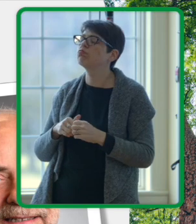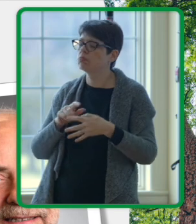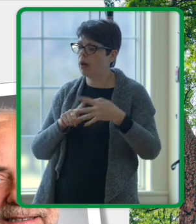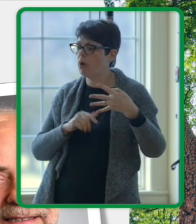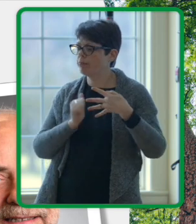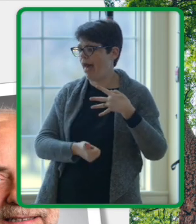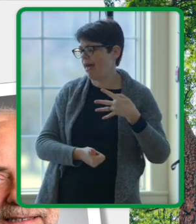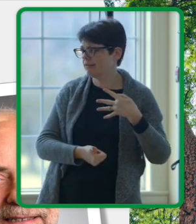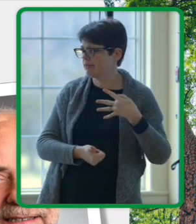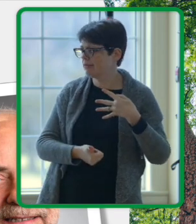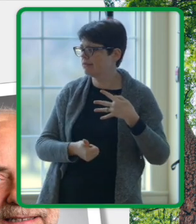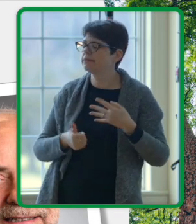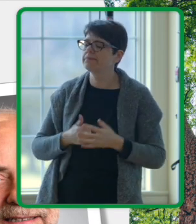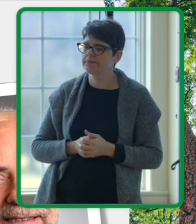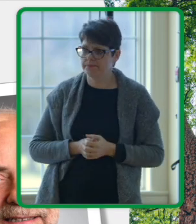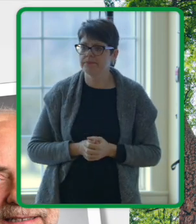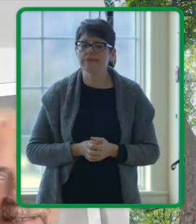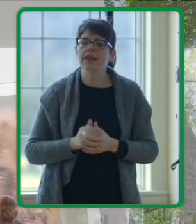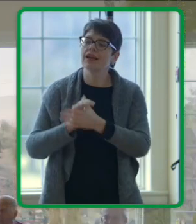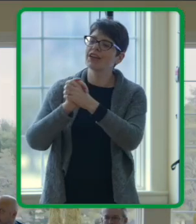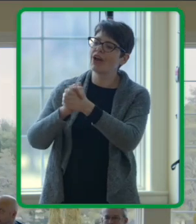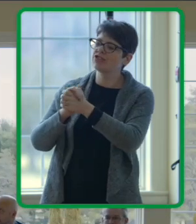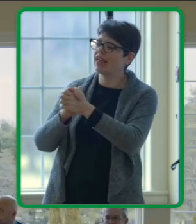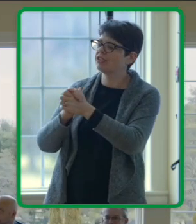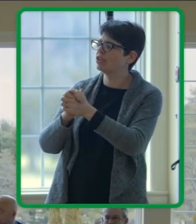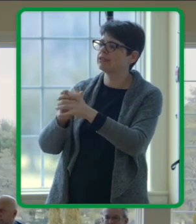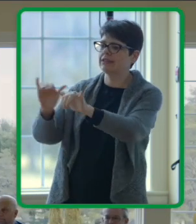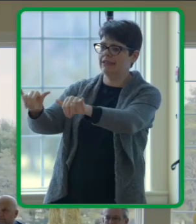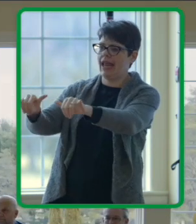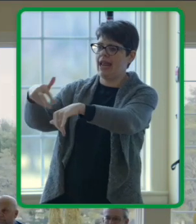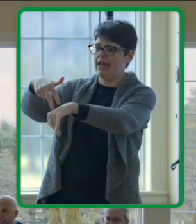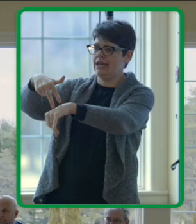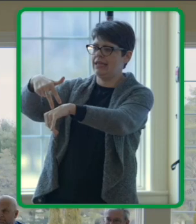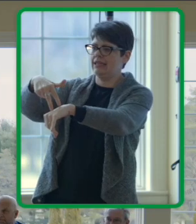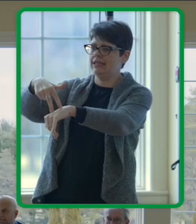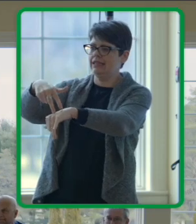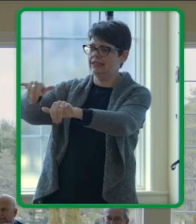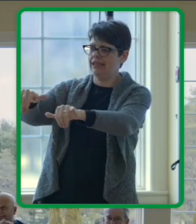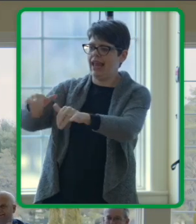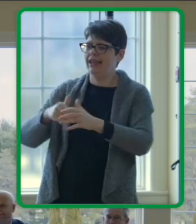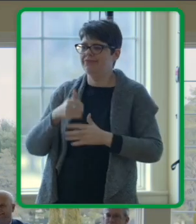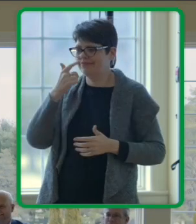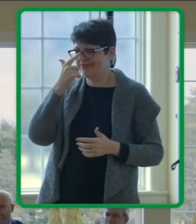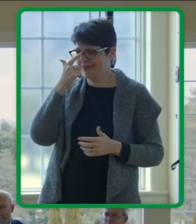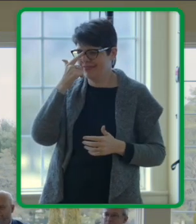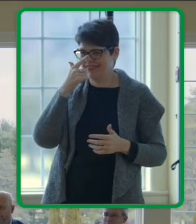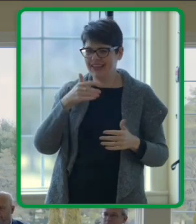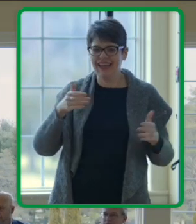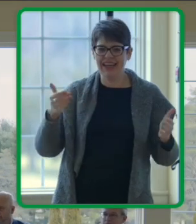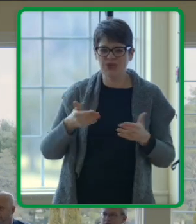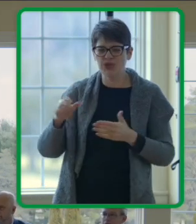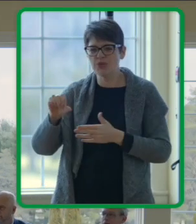Thank you. The motion is carried. Congratulations. You guys can stay standing, all right? As I introduce our other board